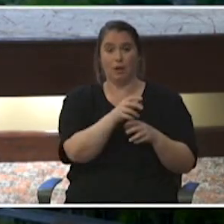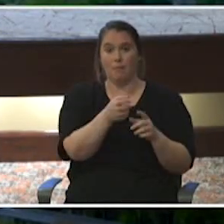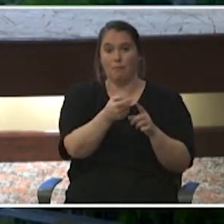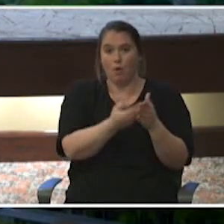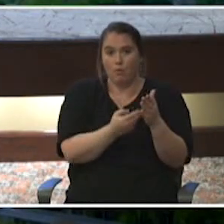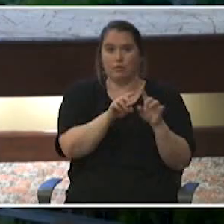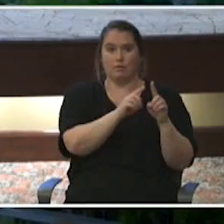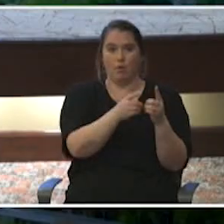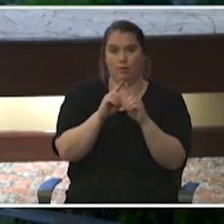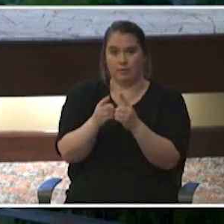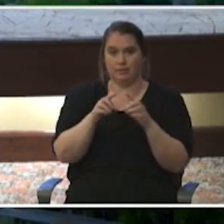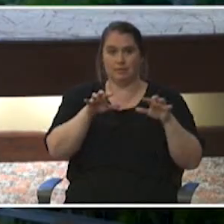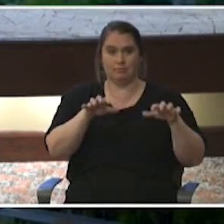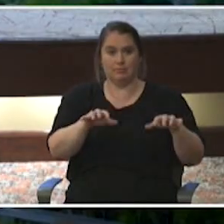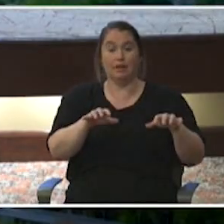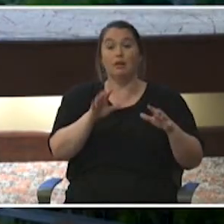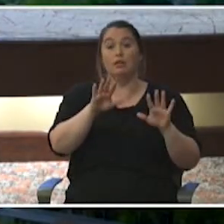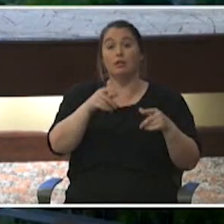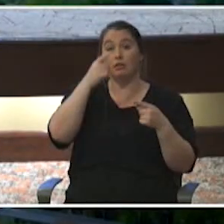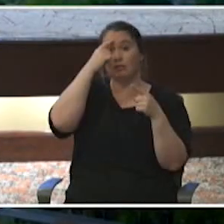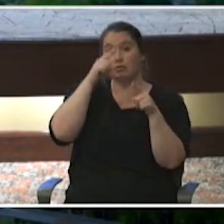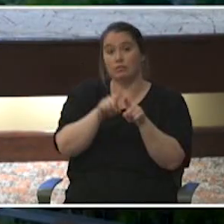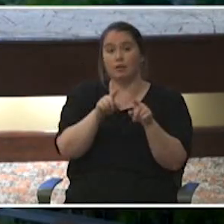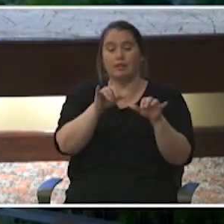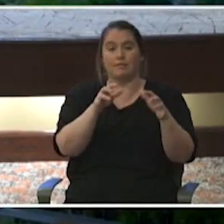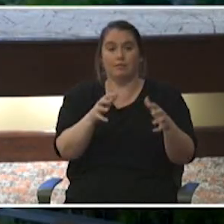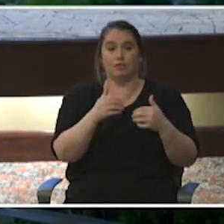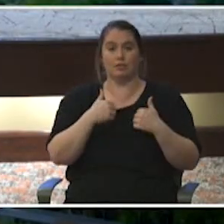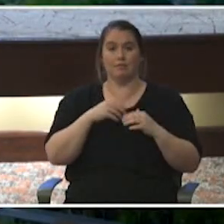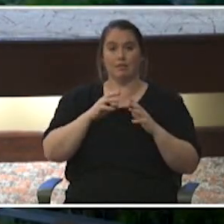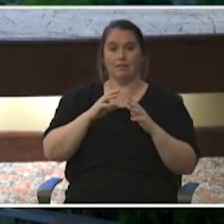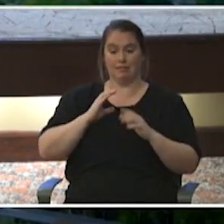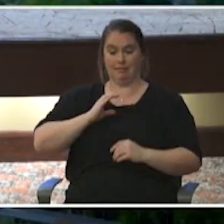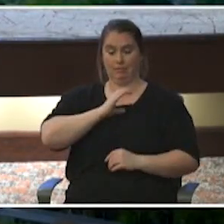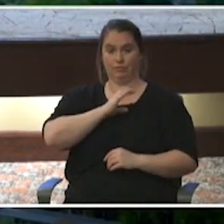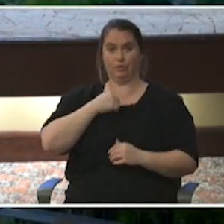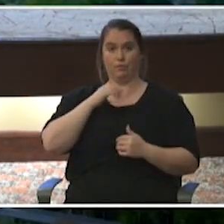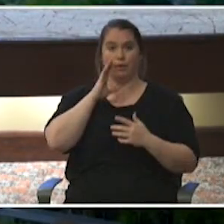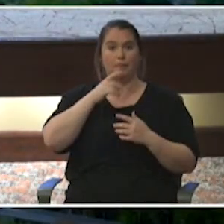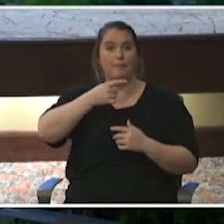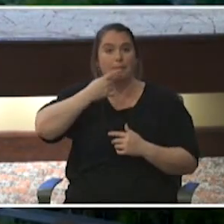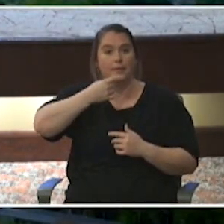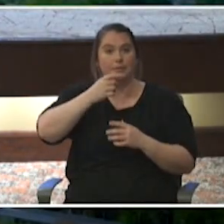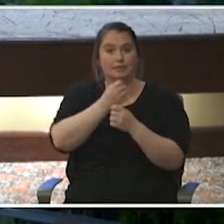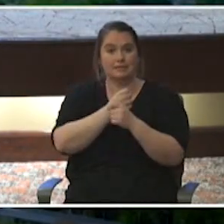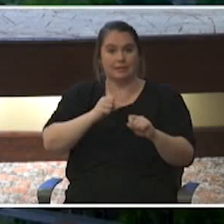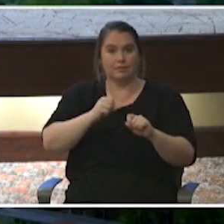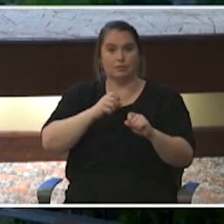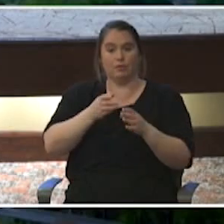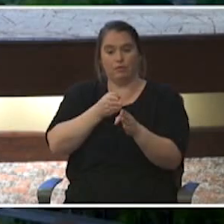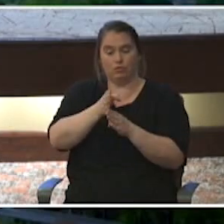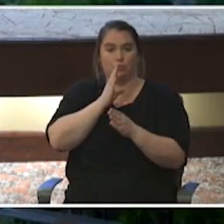date. The significant agreement is in line with the council's ongoing efforts to protect your public safety professionals.